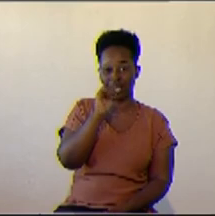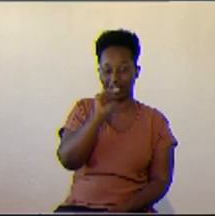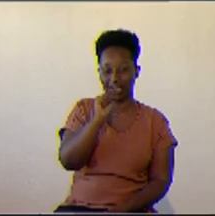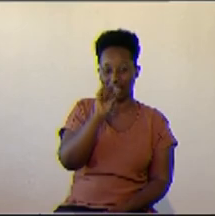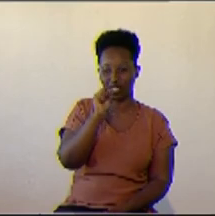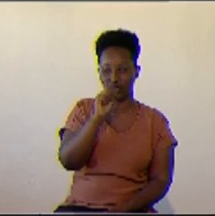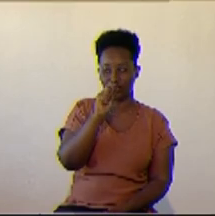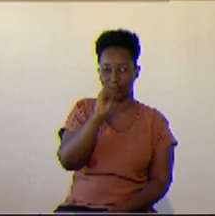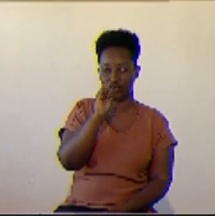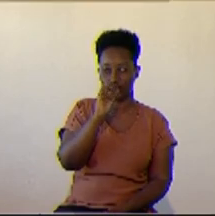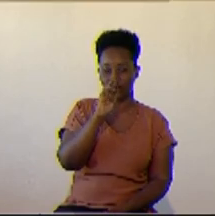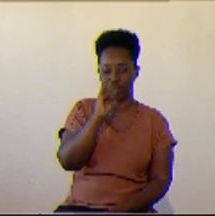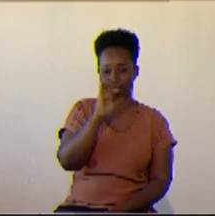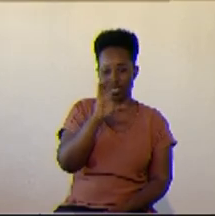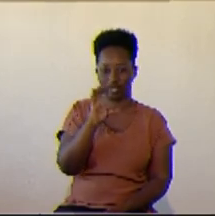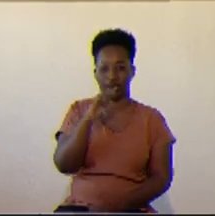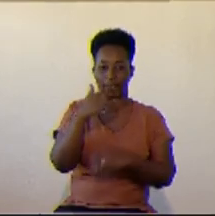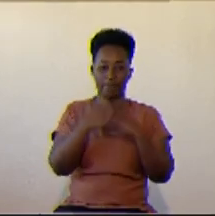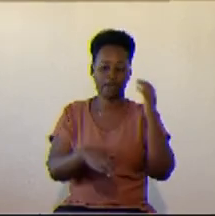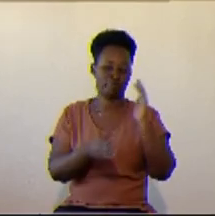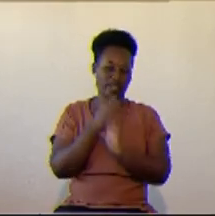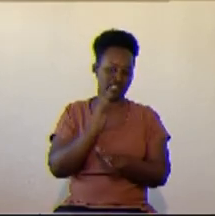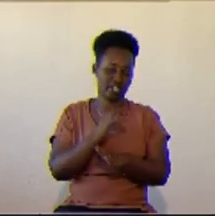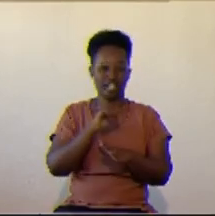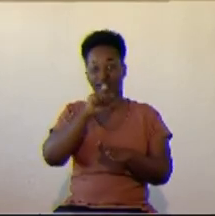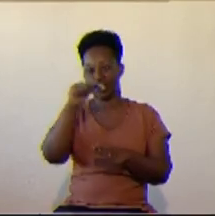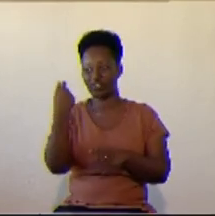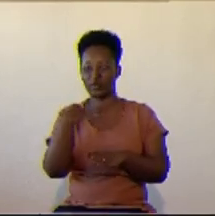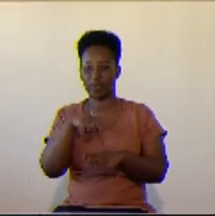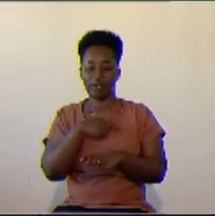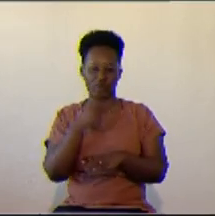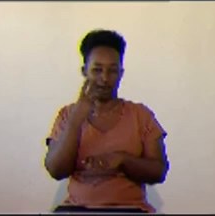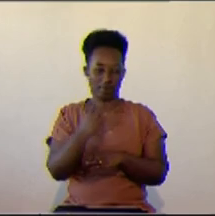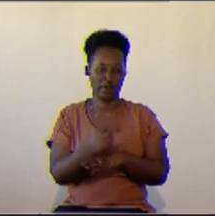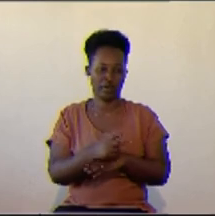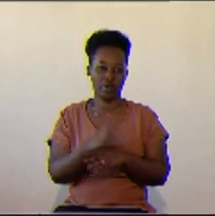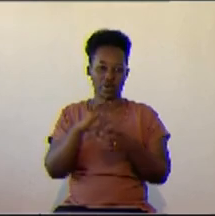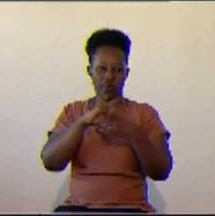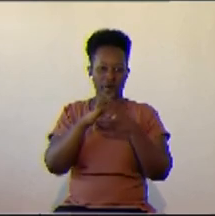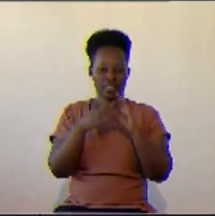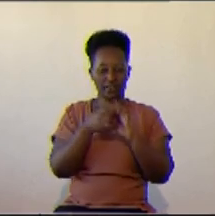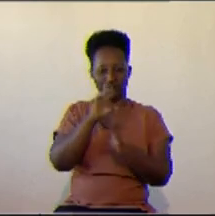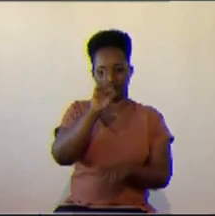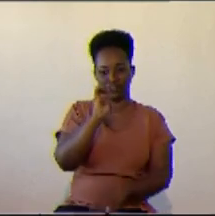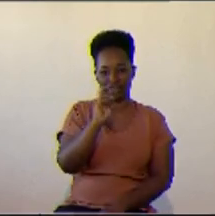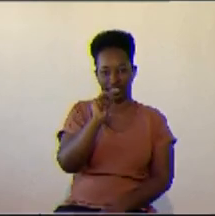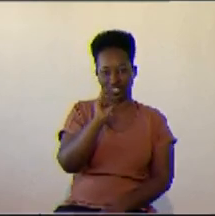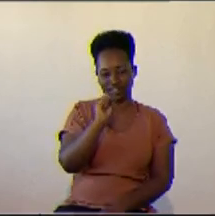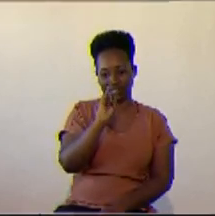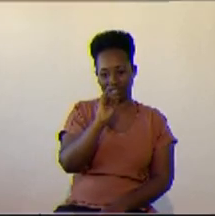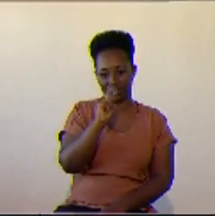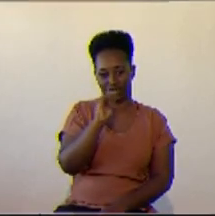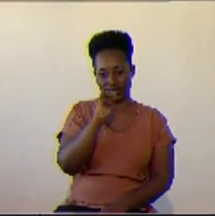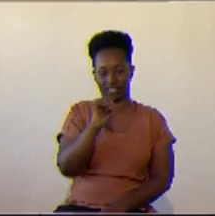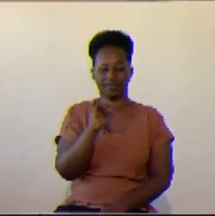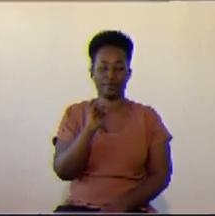pressure when the heart does what? Relaxes. We have also been able to see relative density as a ratio of density of